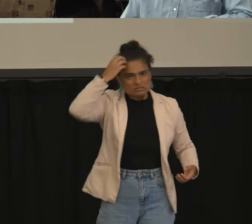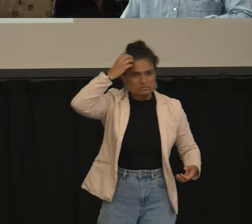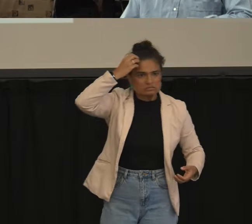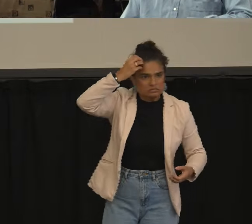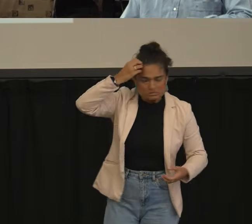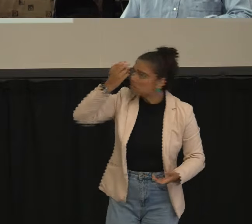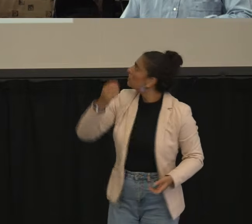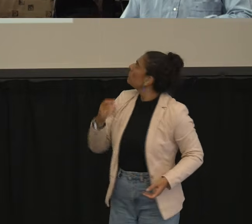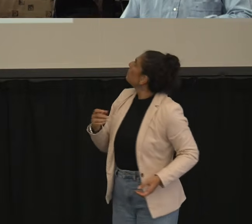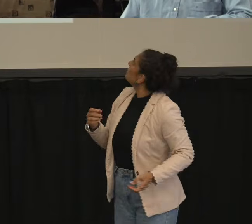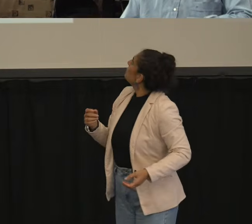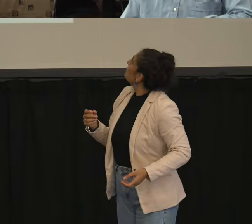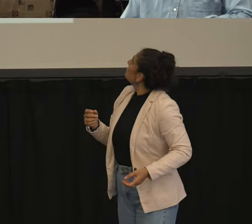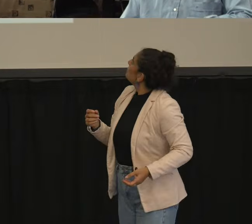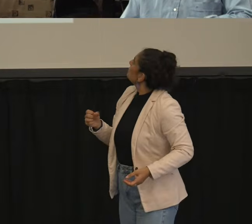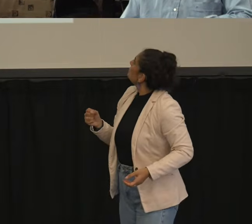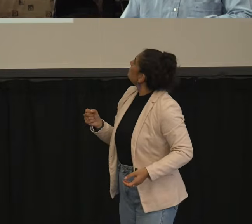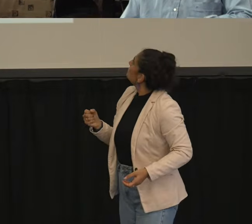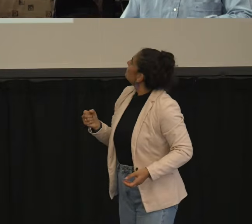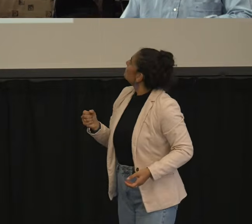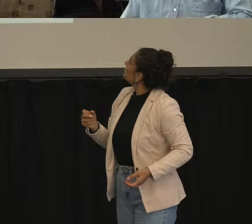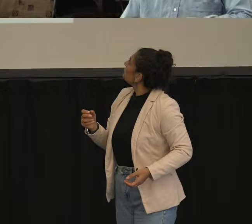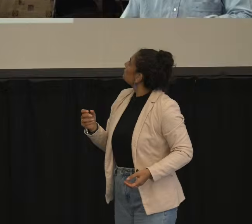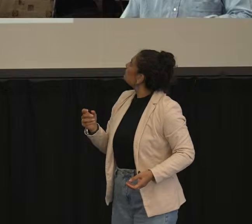they have data, things like that.